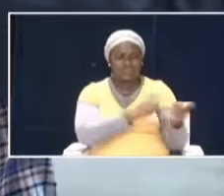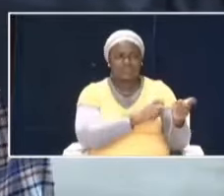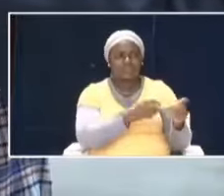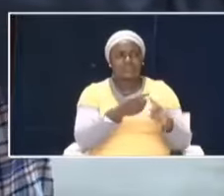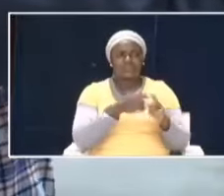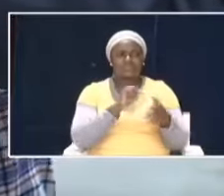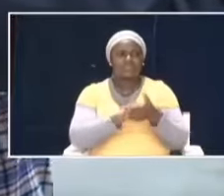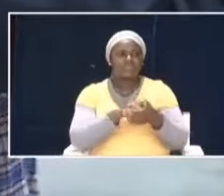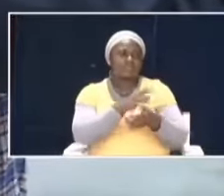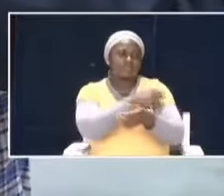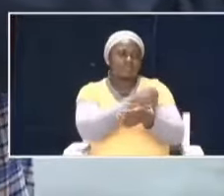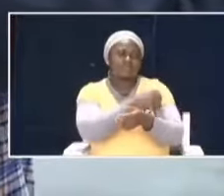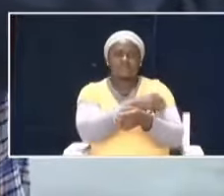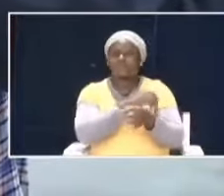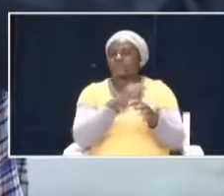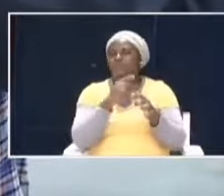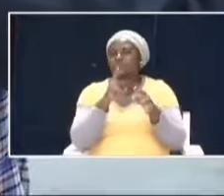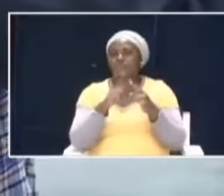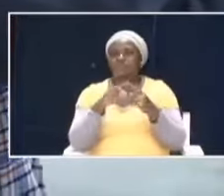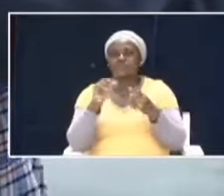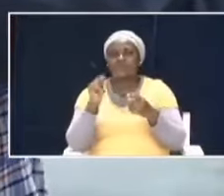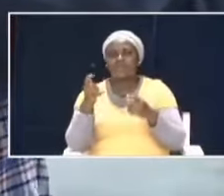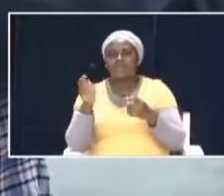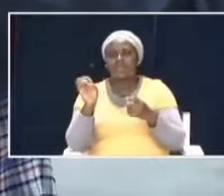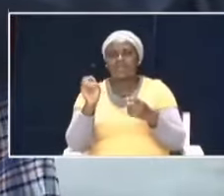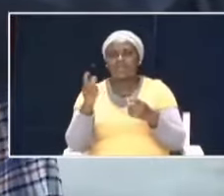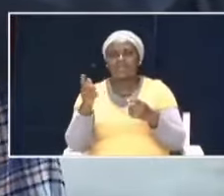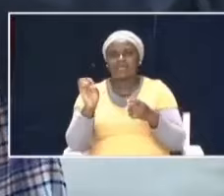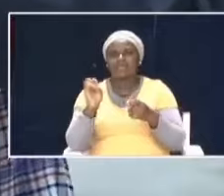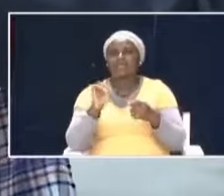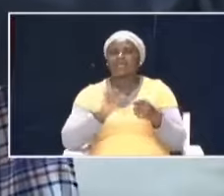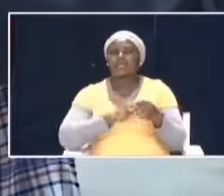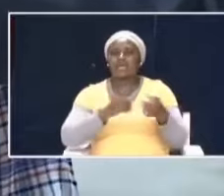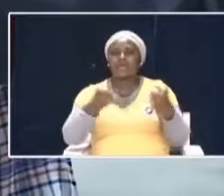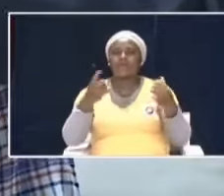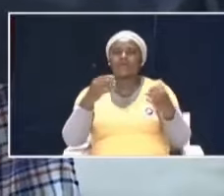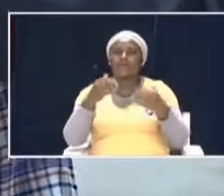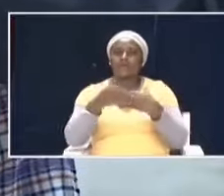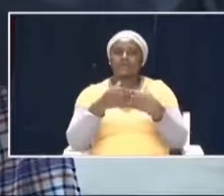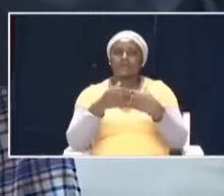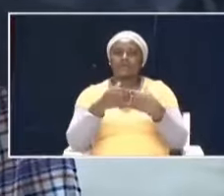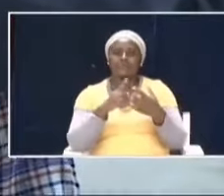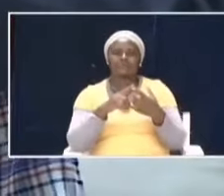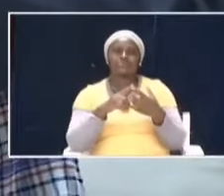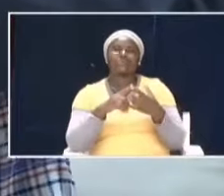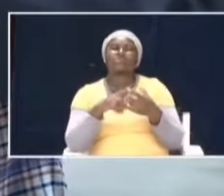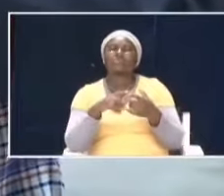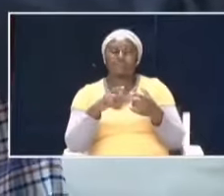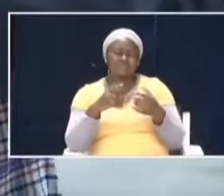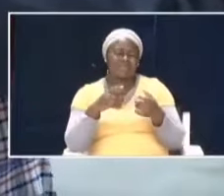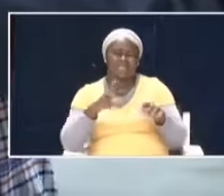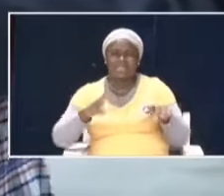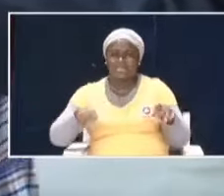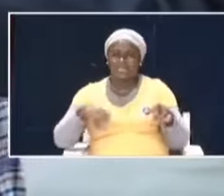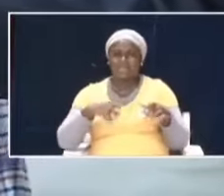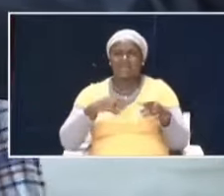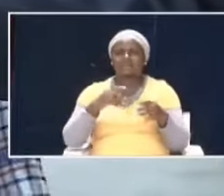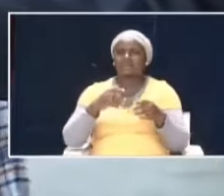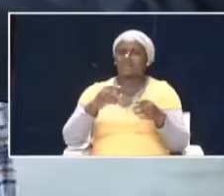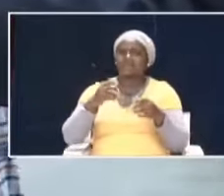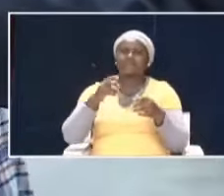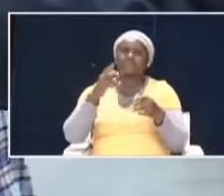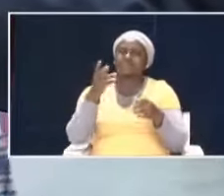And from that 27th of December, I came back to life on the 6th of January the following year, which was 2012. And I discovered